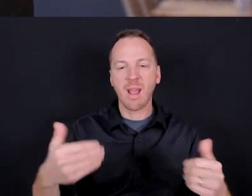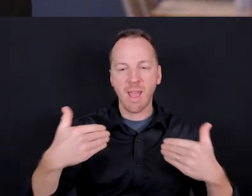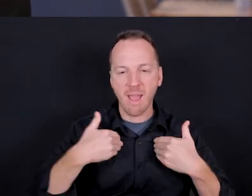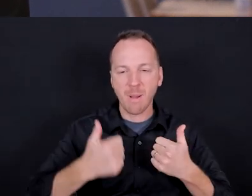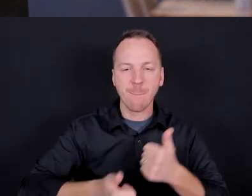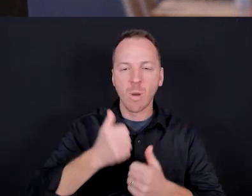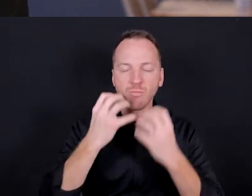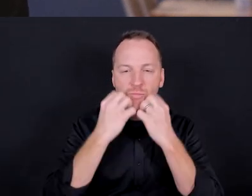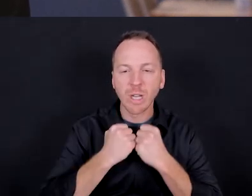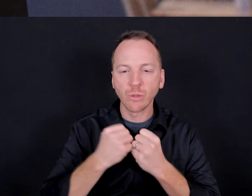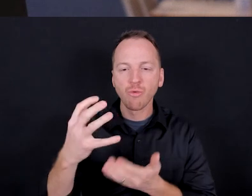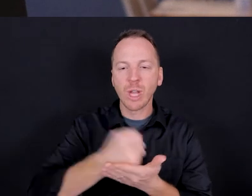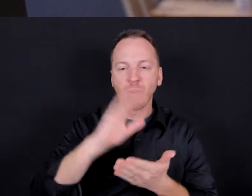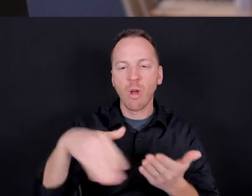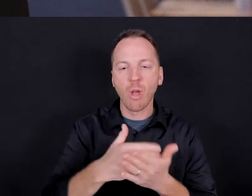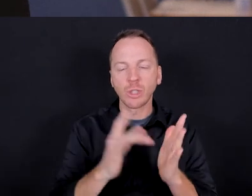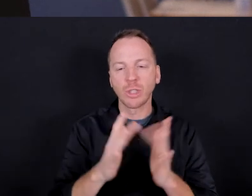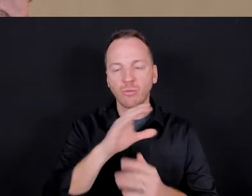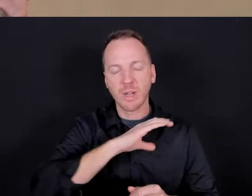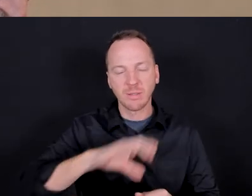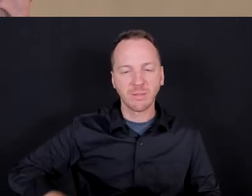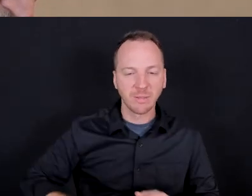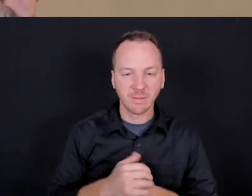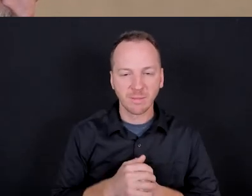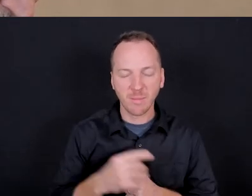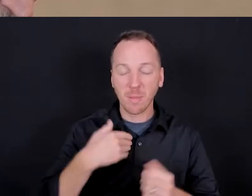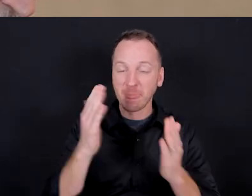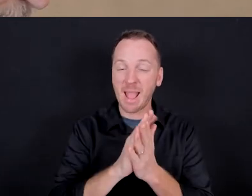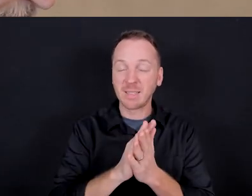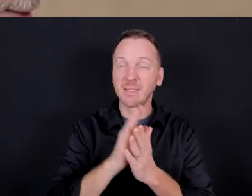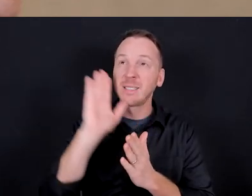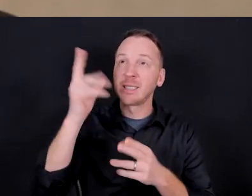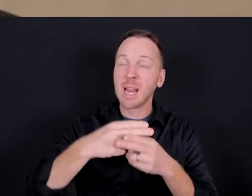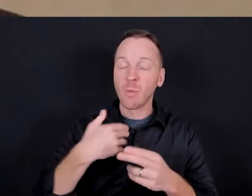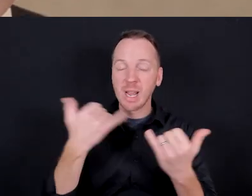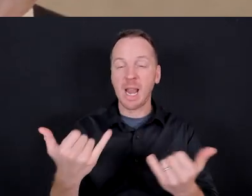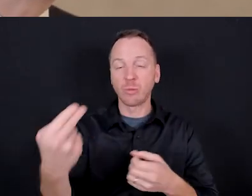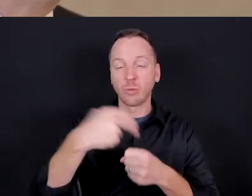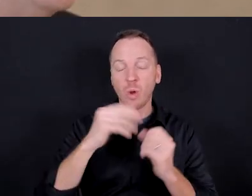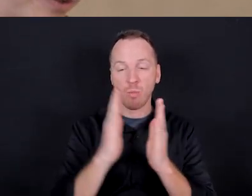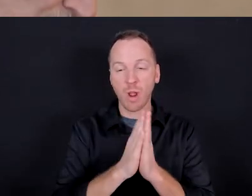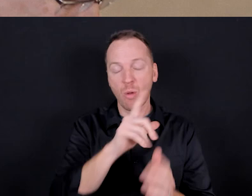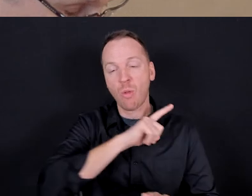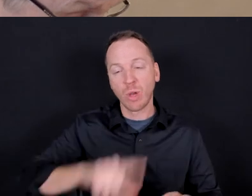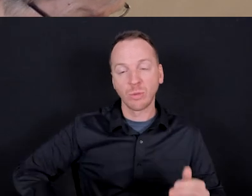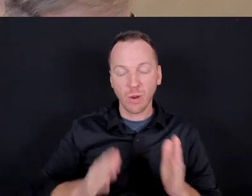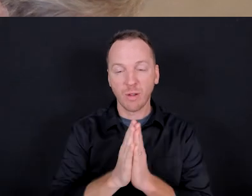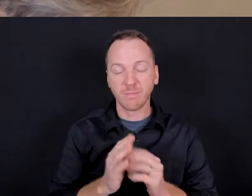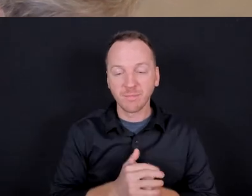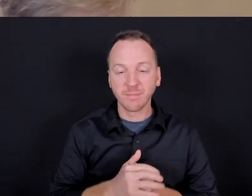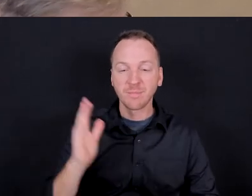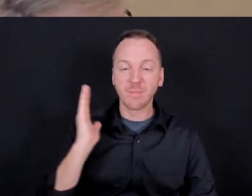the most precious treasure of all, Jesus Christ. We ask this in his name, in whose name we now join to pray the Lord's